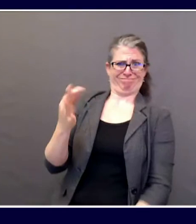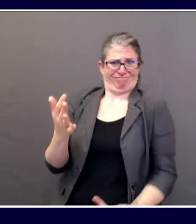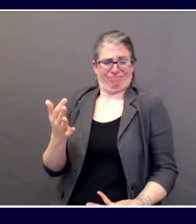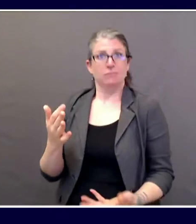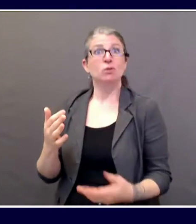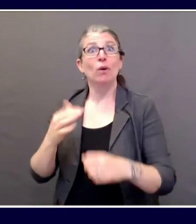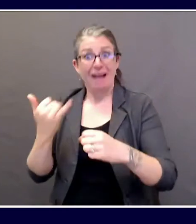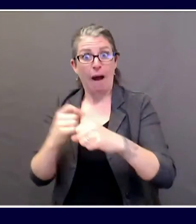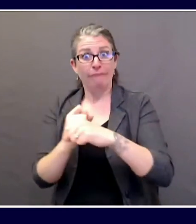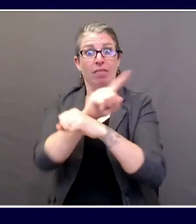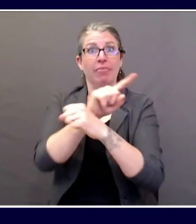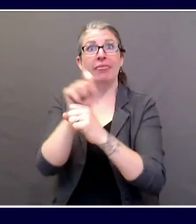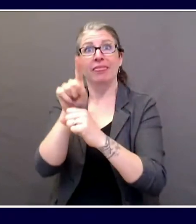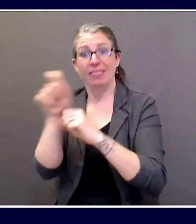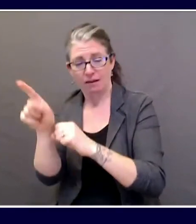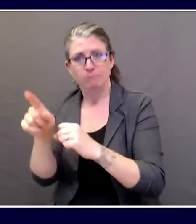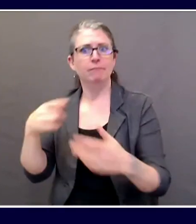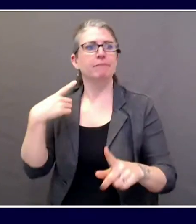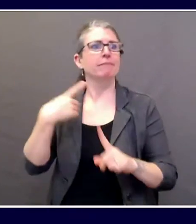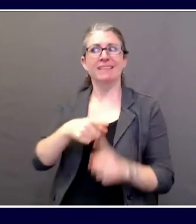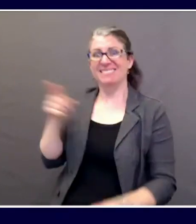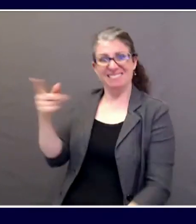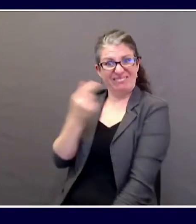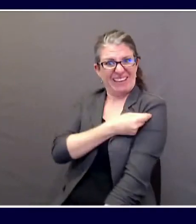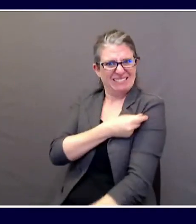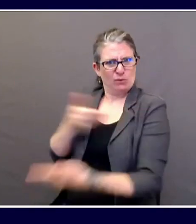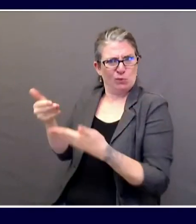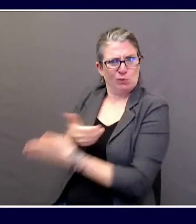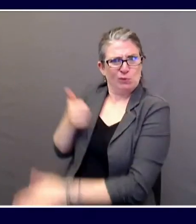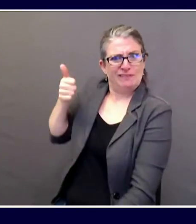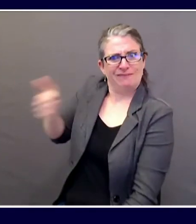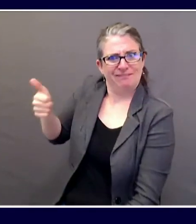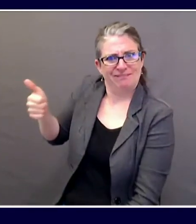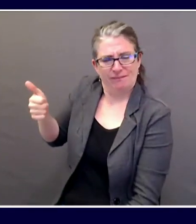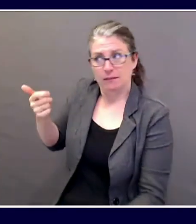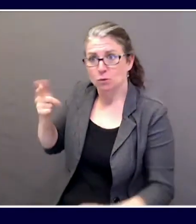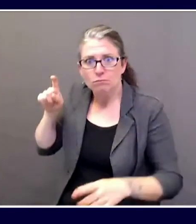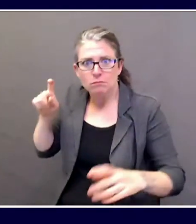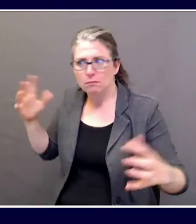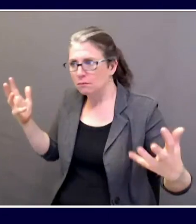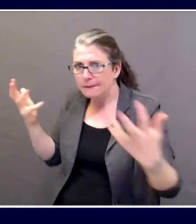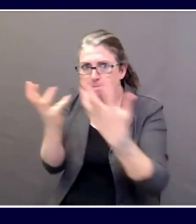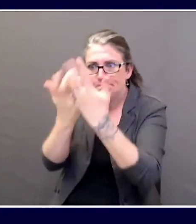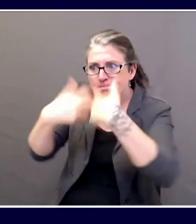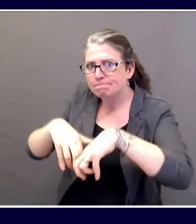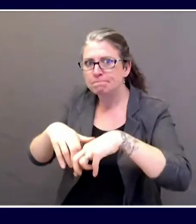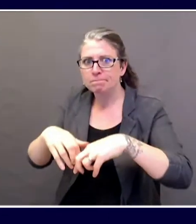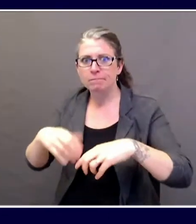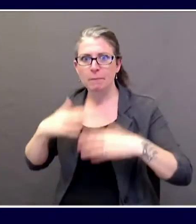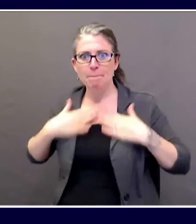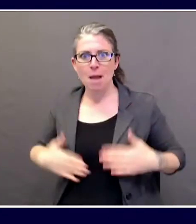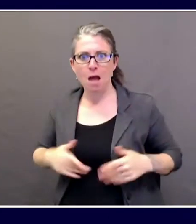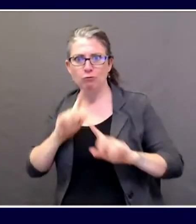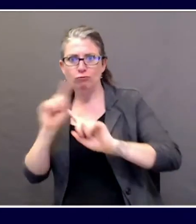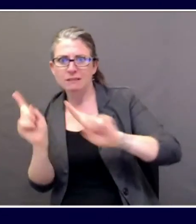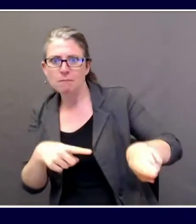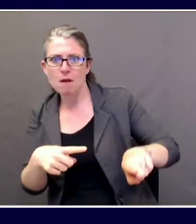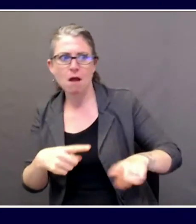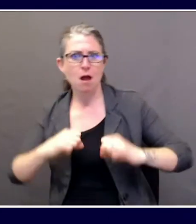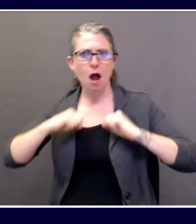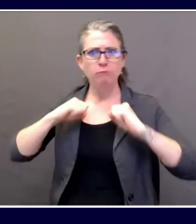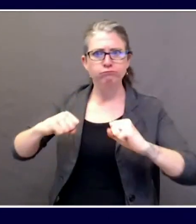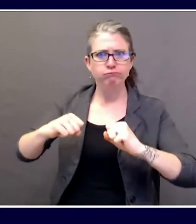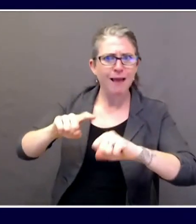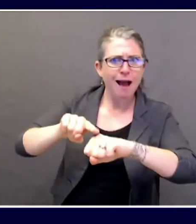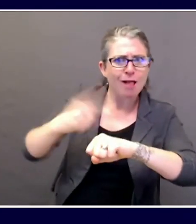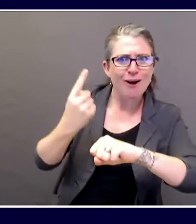wayside quickly. A recent study tested the blood over time of people who were naturally infected with